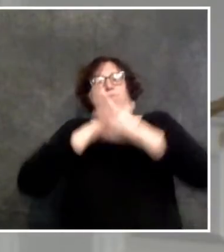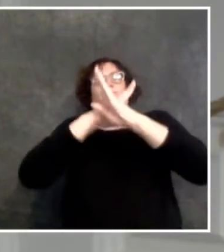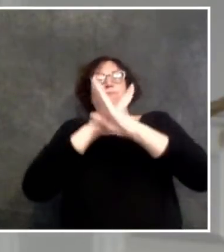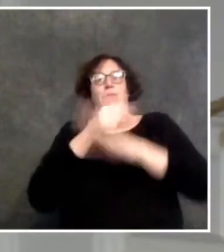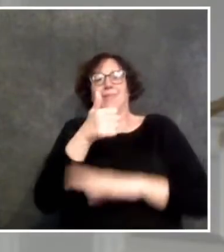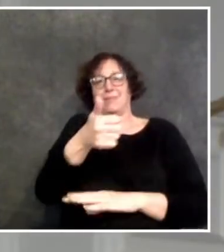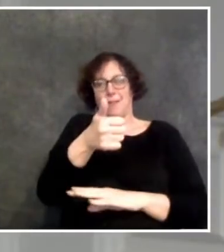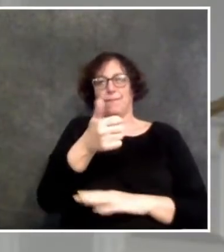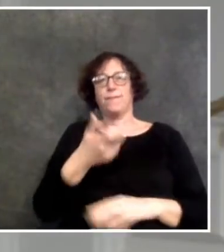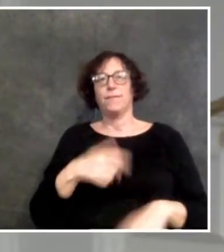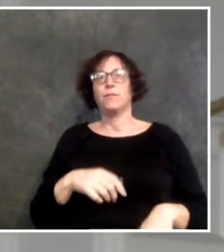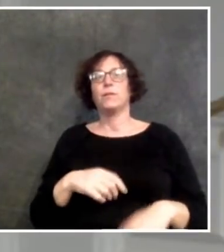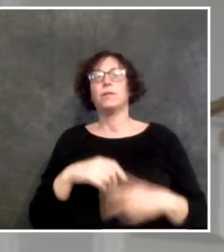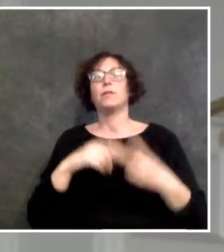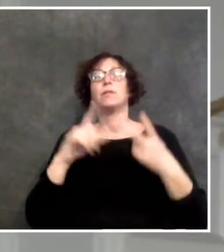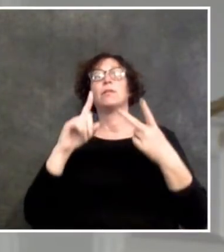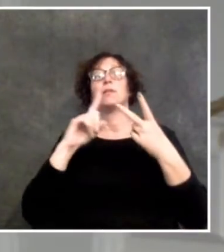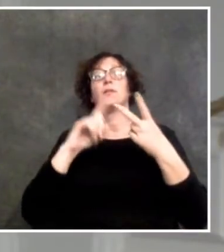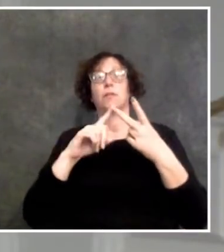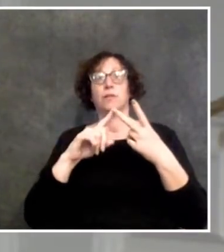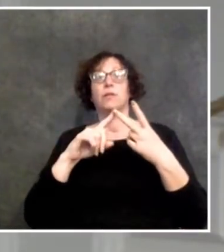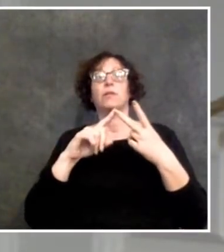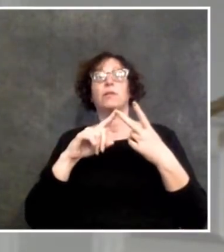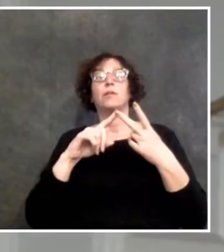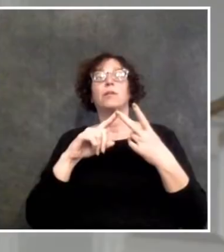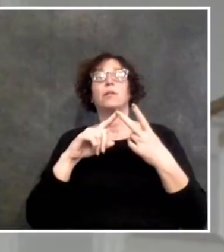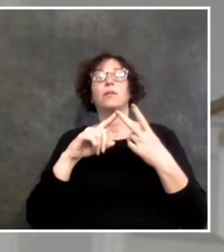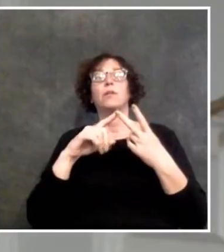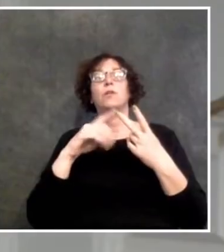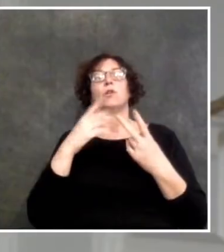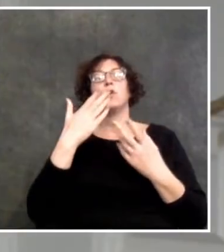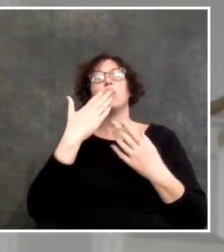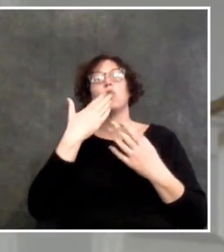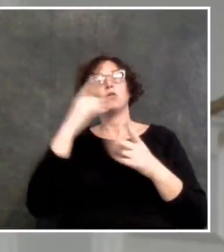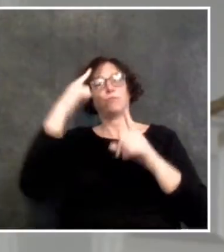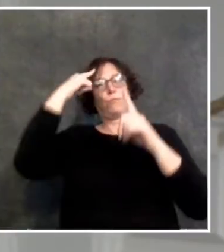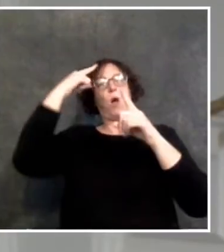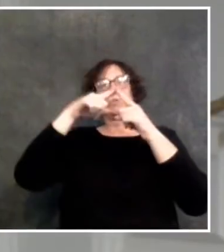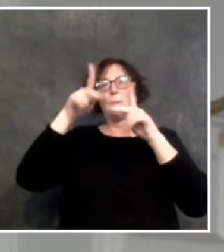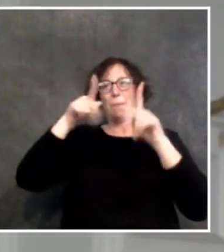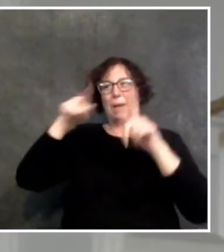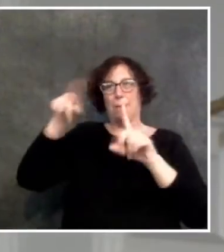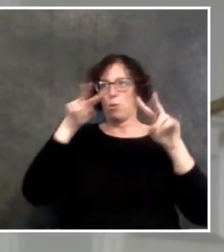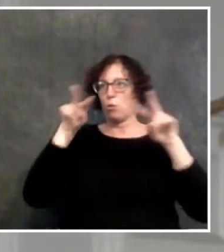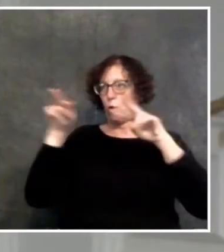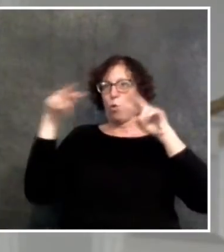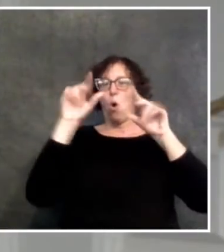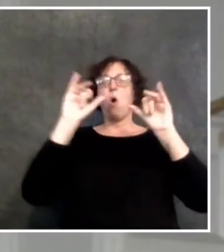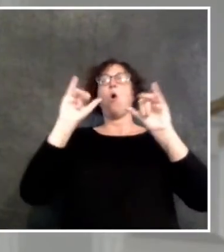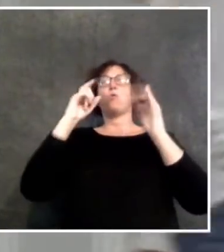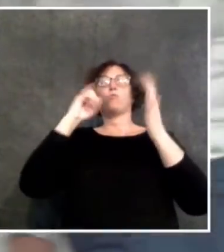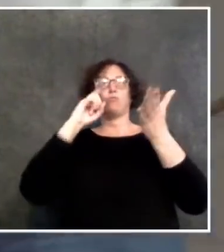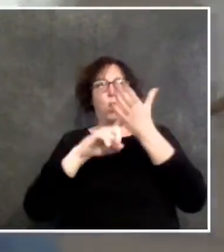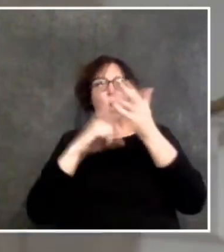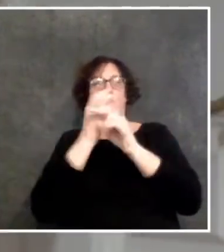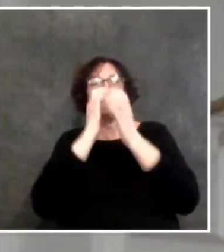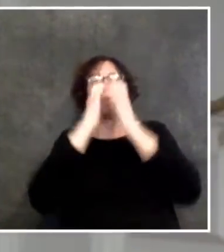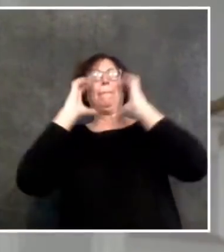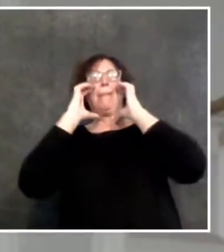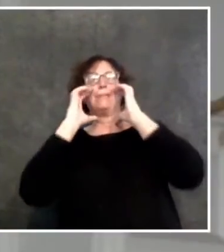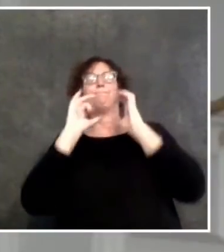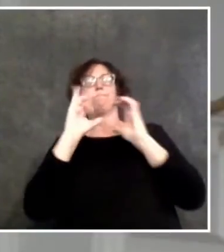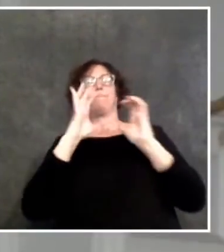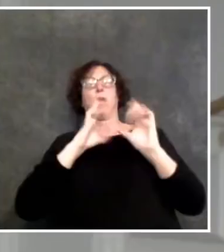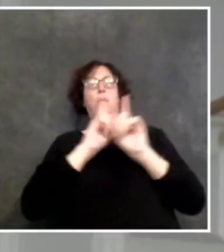anyone that they may come in contact with to keep the distance of 6 feet. These face coverings shouldn't be seen as an